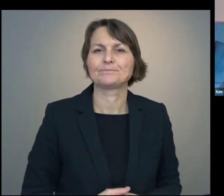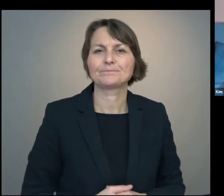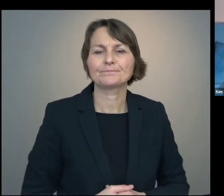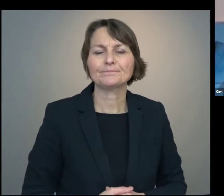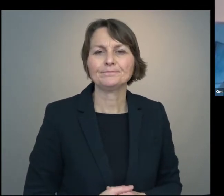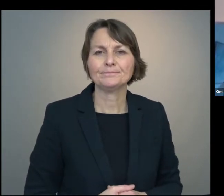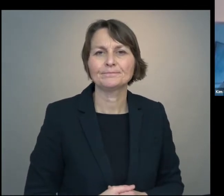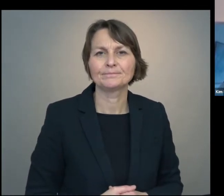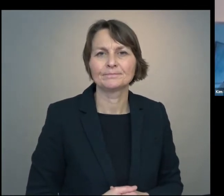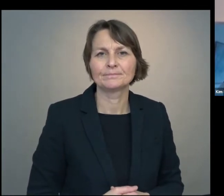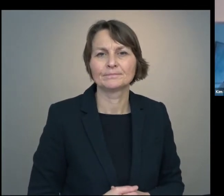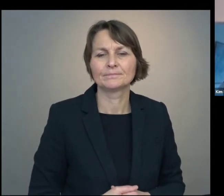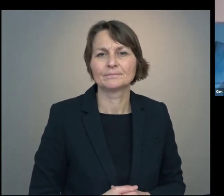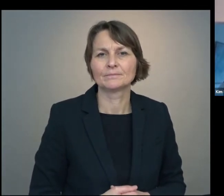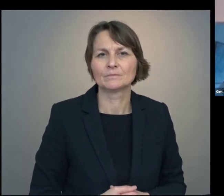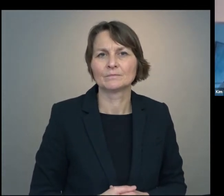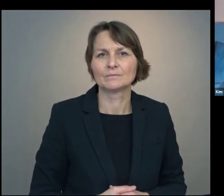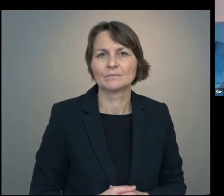that.